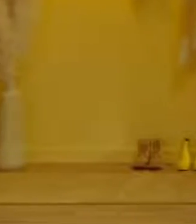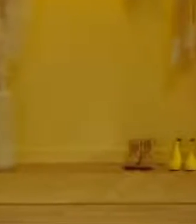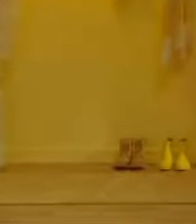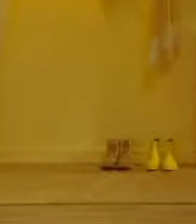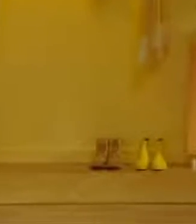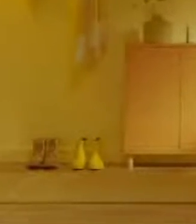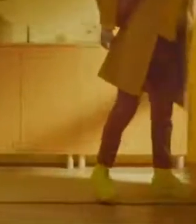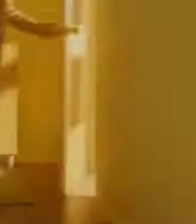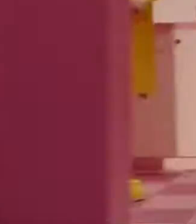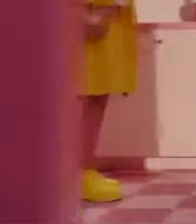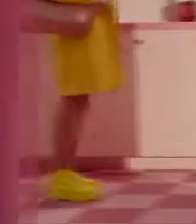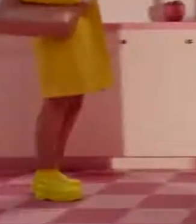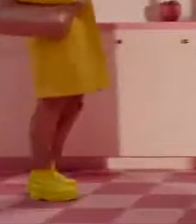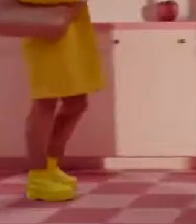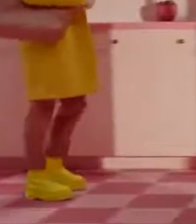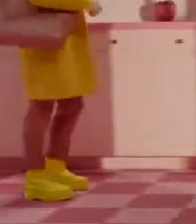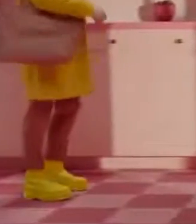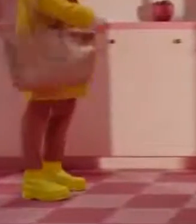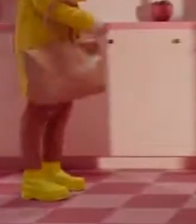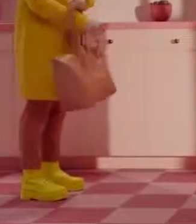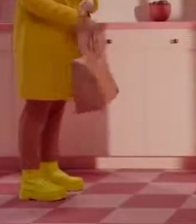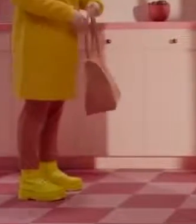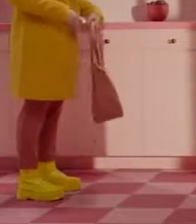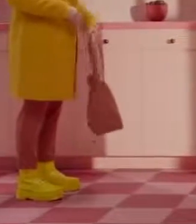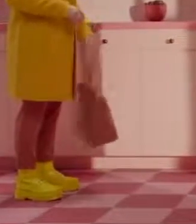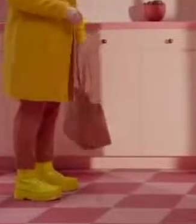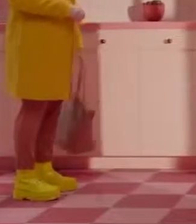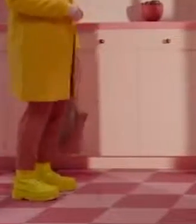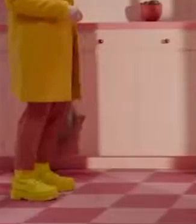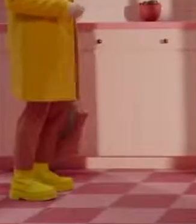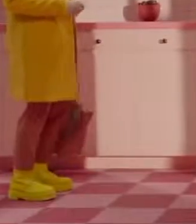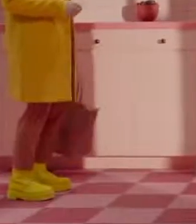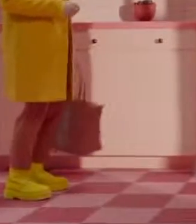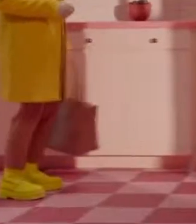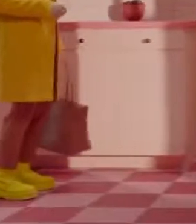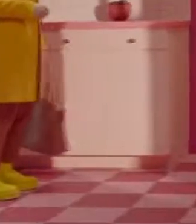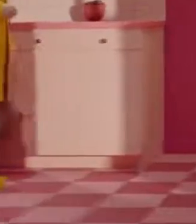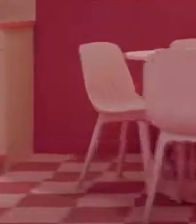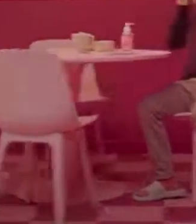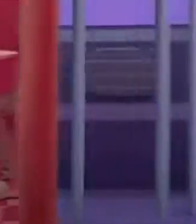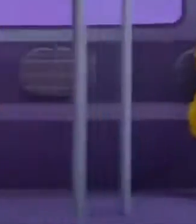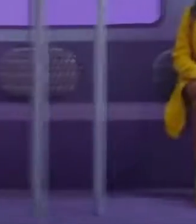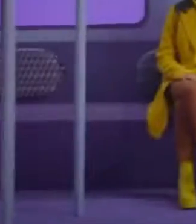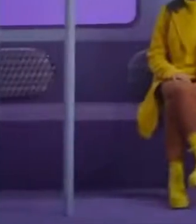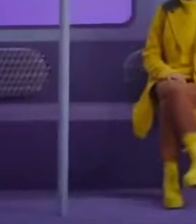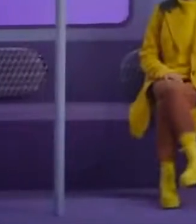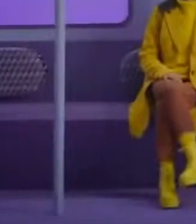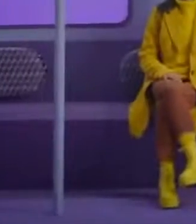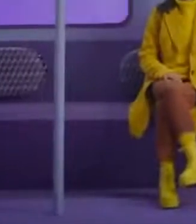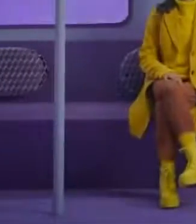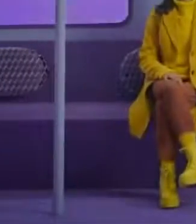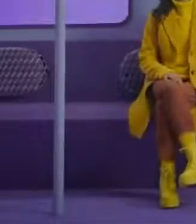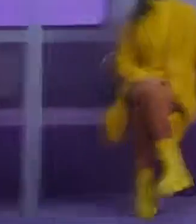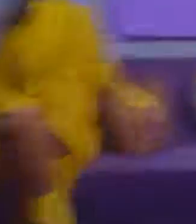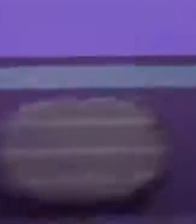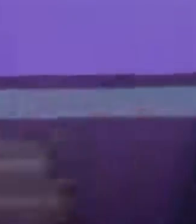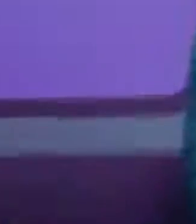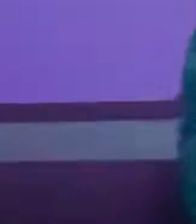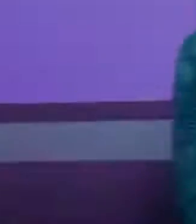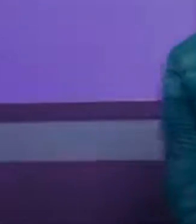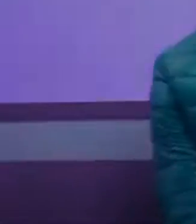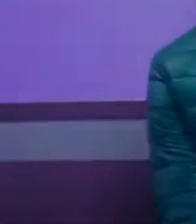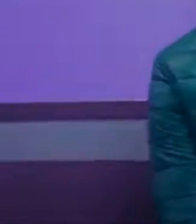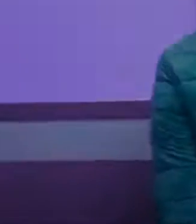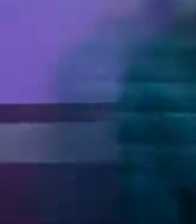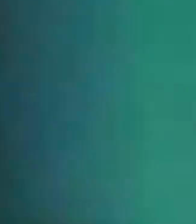This is Jan. Jan sometimes visits her neighbor Paul. Paul has COVID-19, but doesn't know it. Jan also takes the bus. So does Mo,